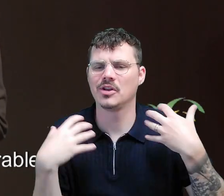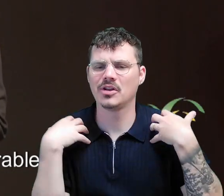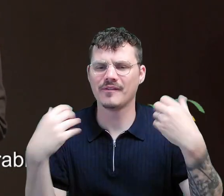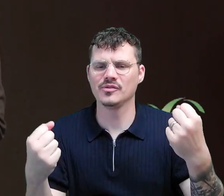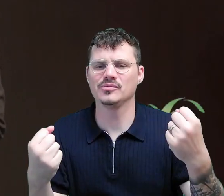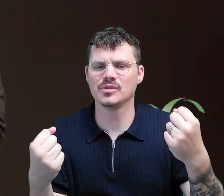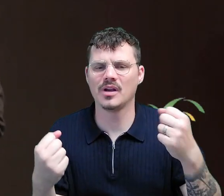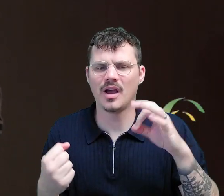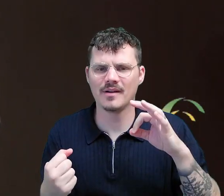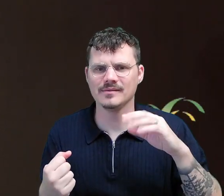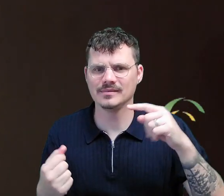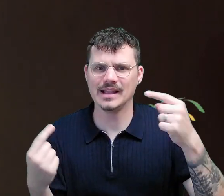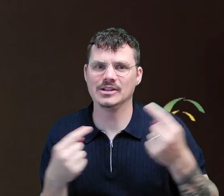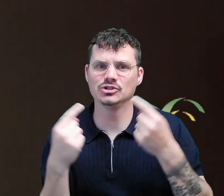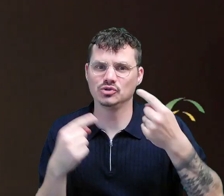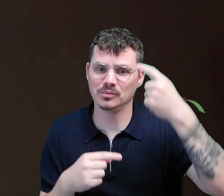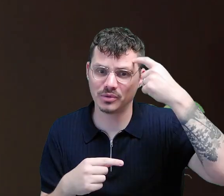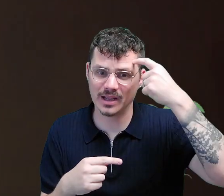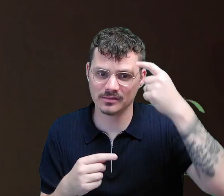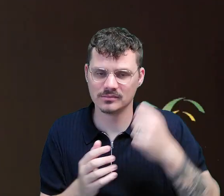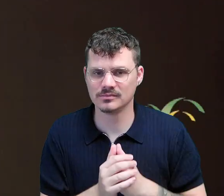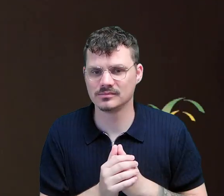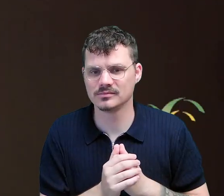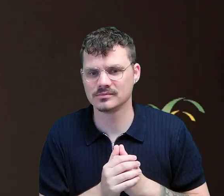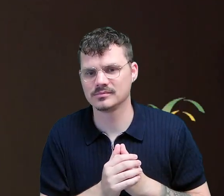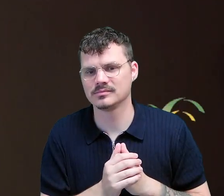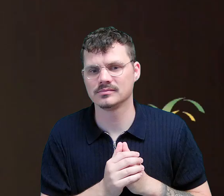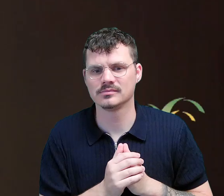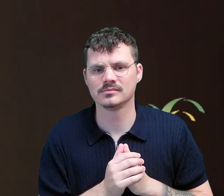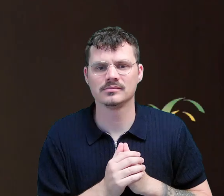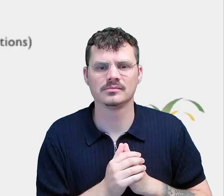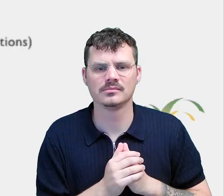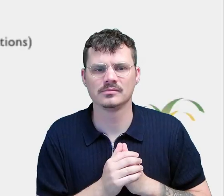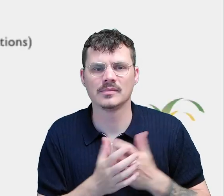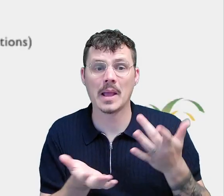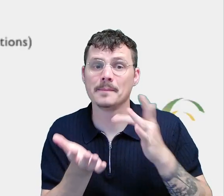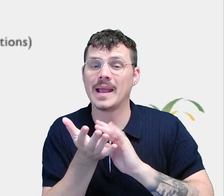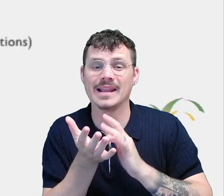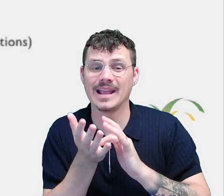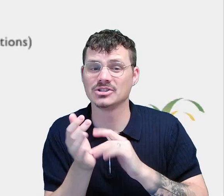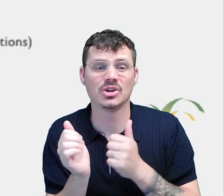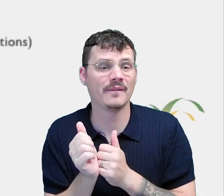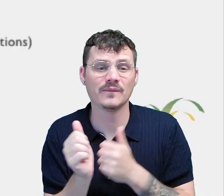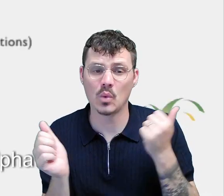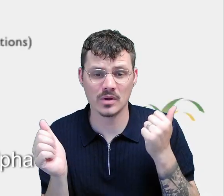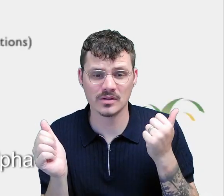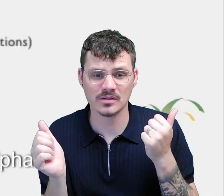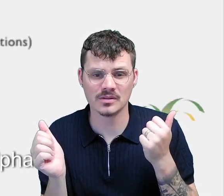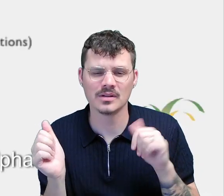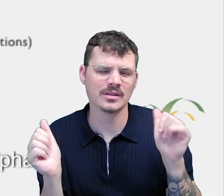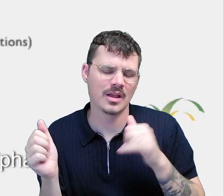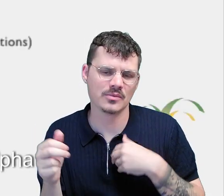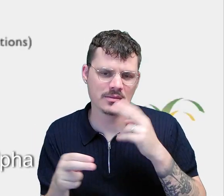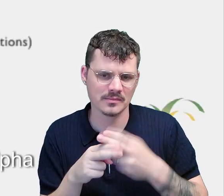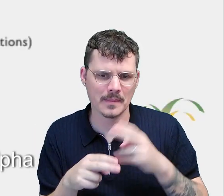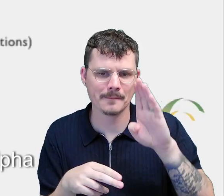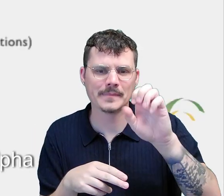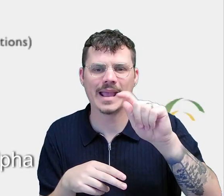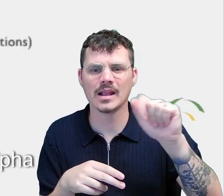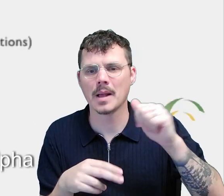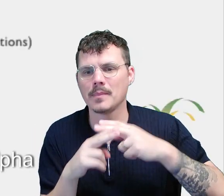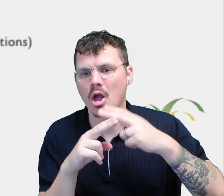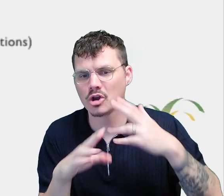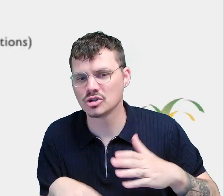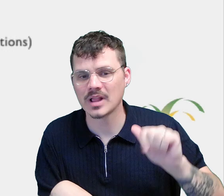of a vulnerable, injured brain, and most other people as well. Medications to avoid, like we talked about, beta